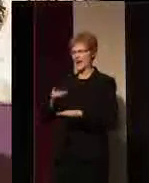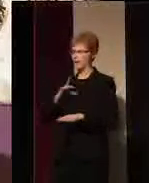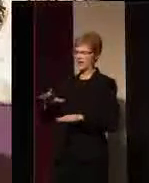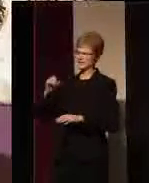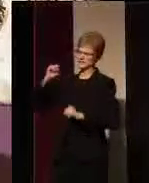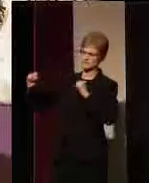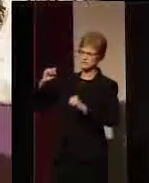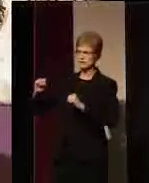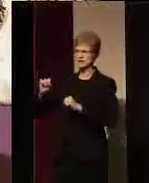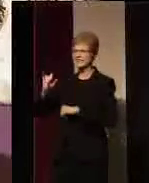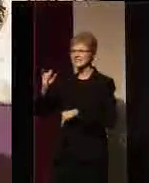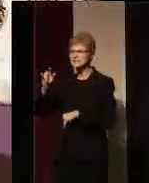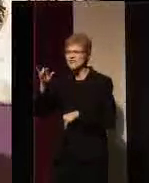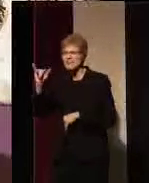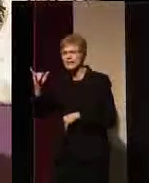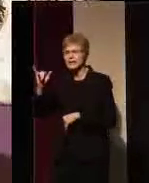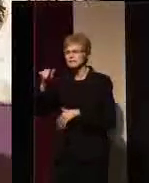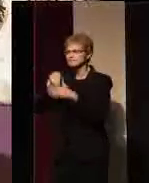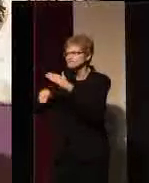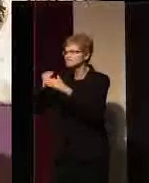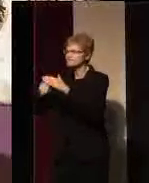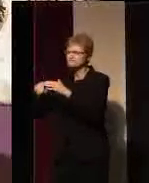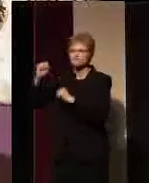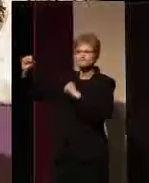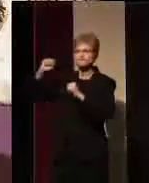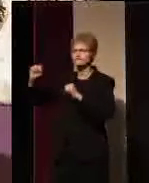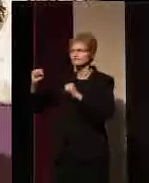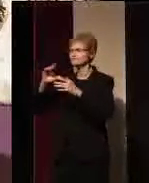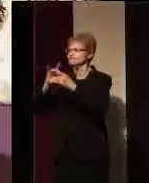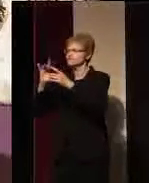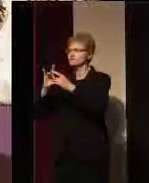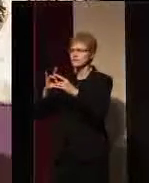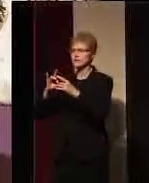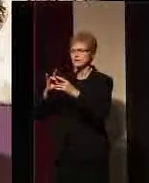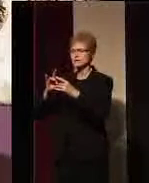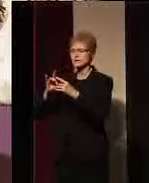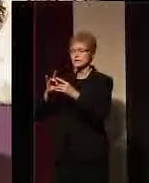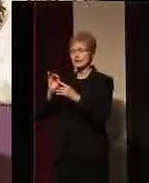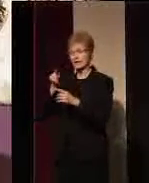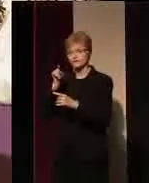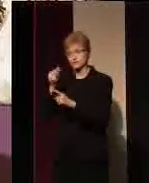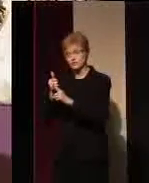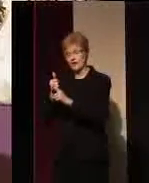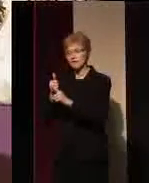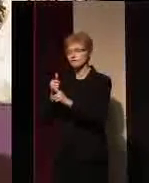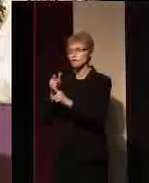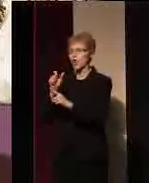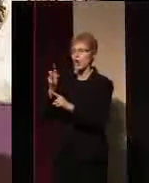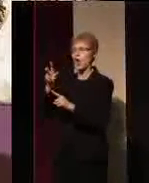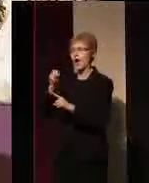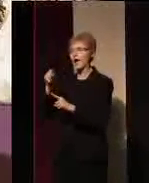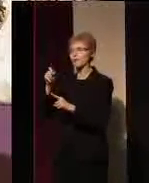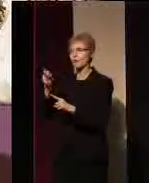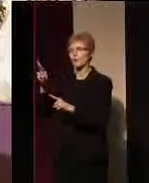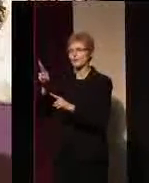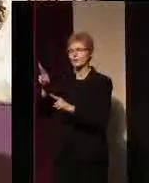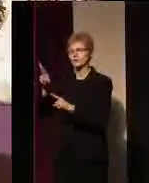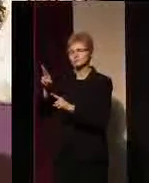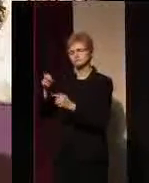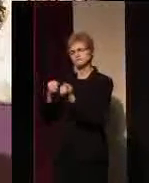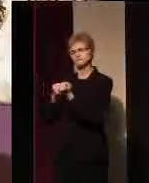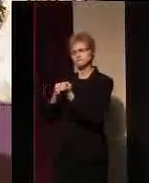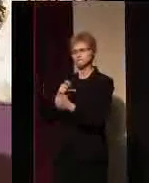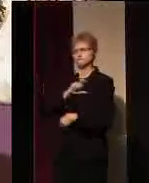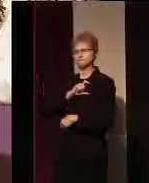demonstrate at the symphony or different places. And I just want to say that if you're a law and order person, you should be 100% in favor